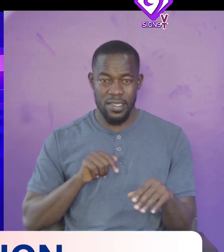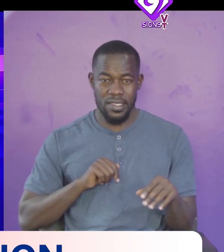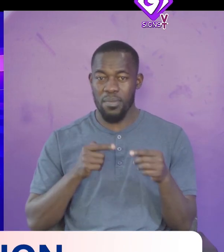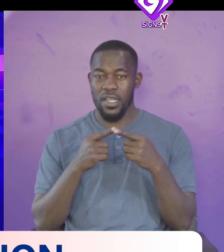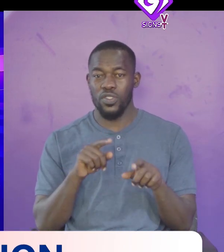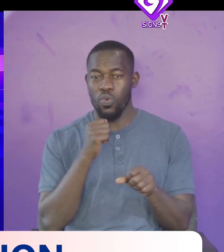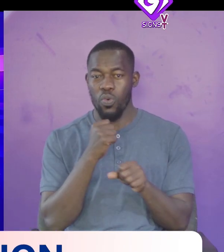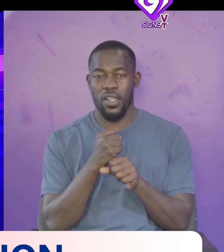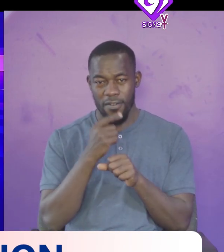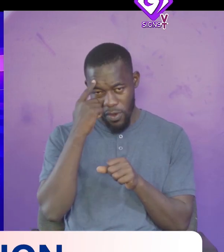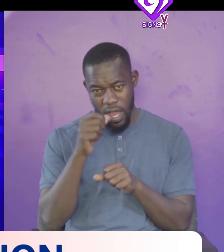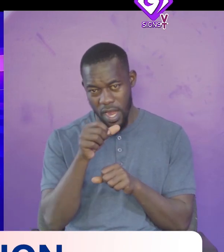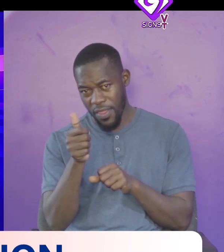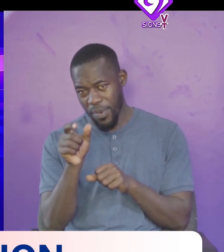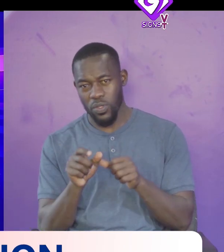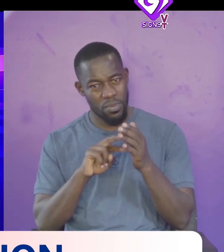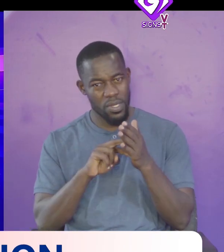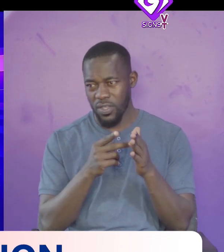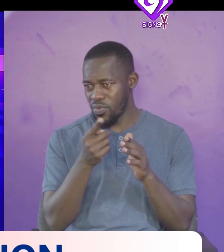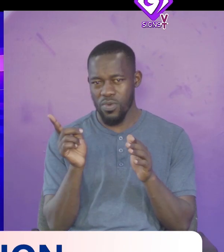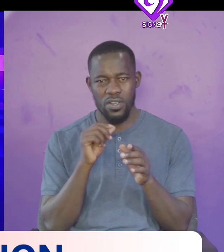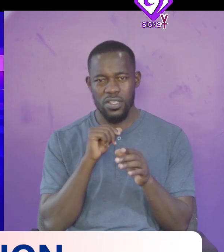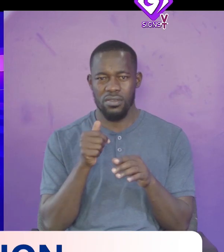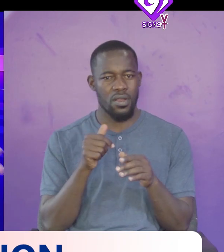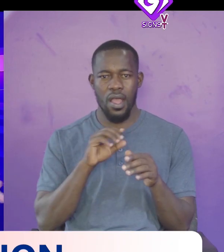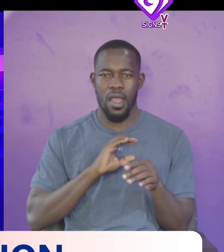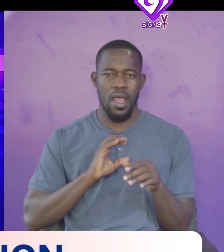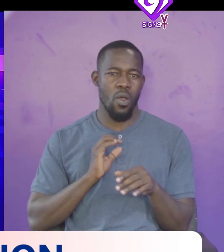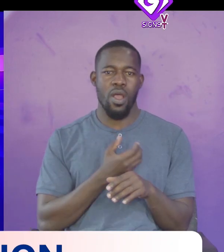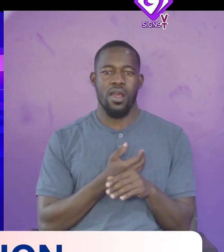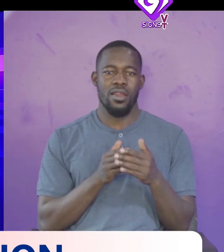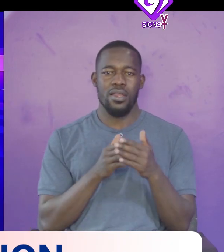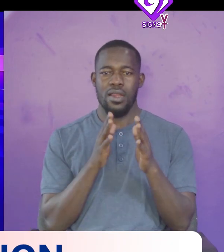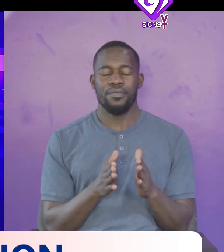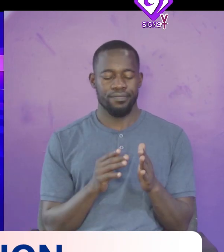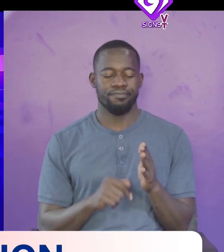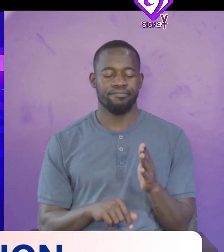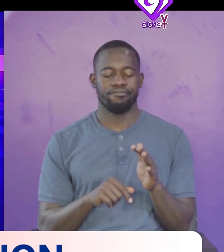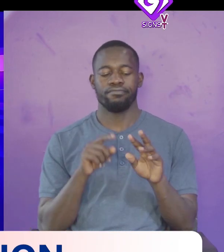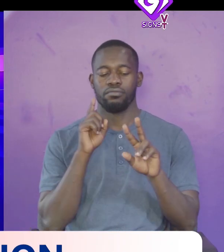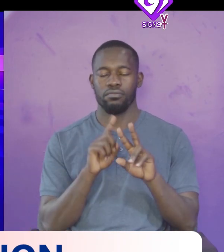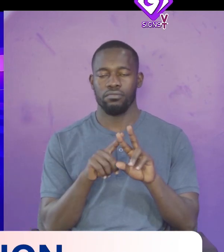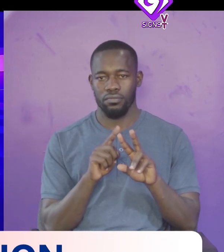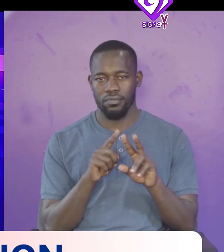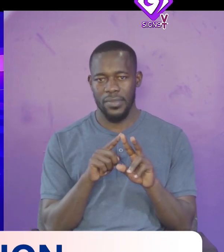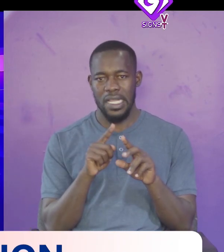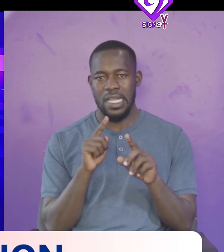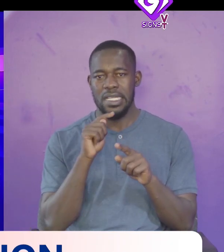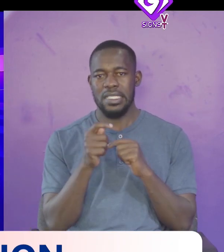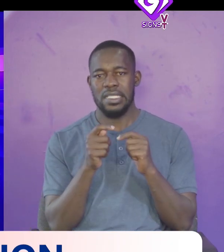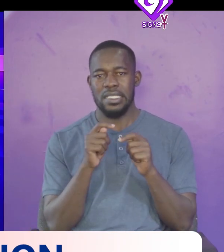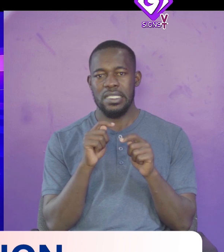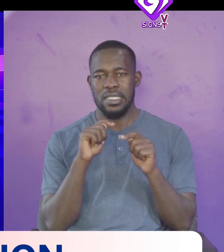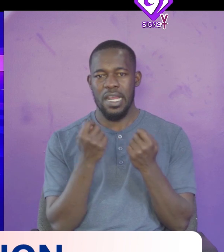for someone else. So you are not our leaders. We don't have leaders in you. Okay. The second question was tribeless. But what was the